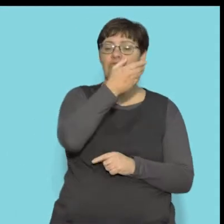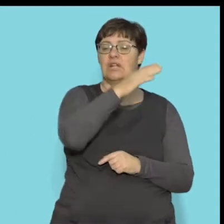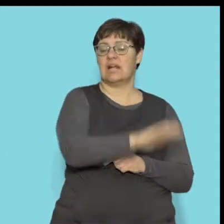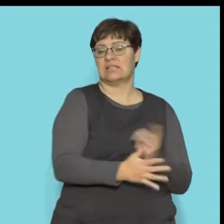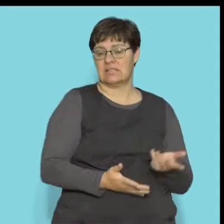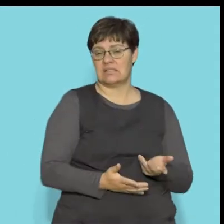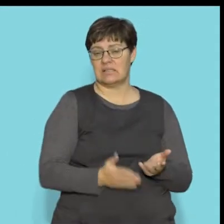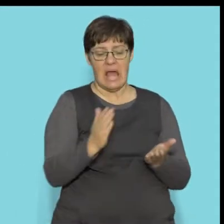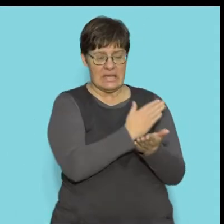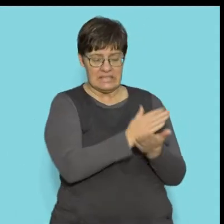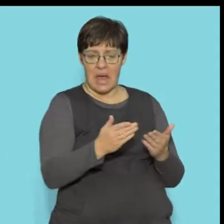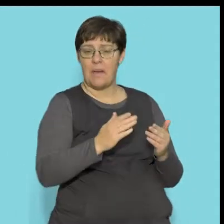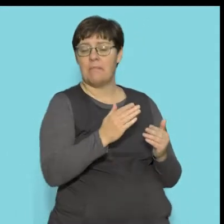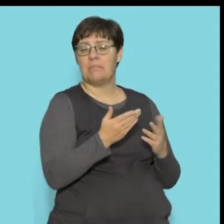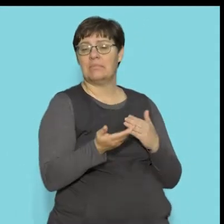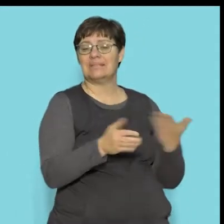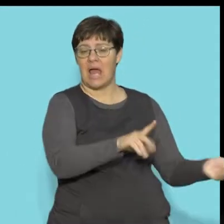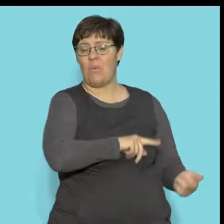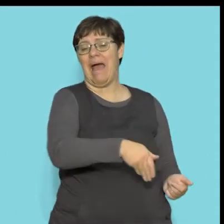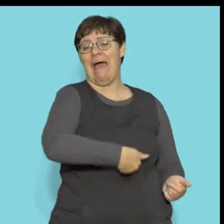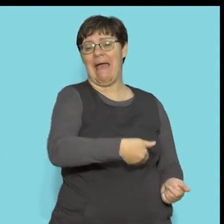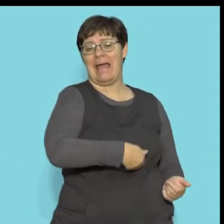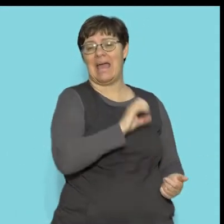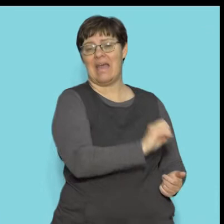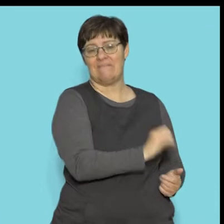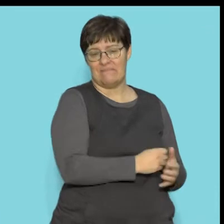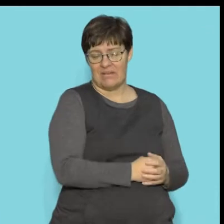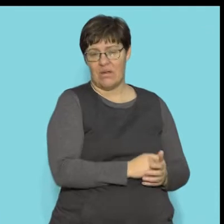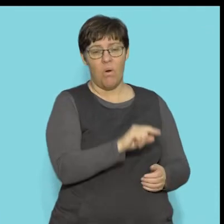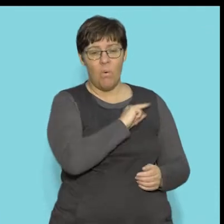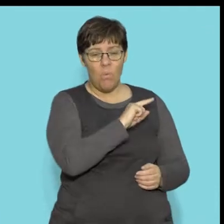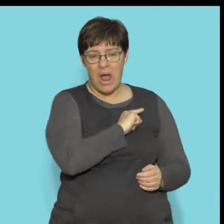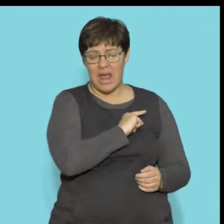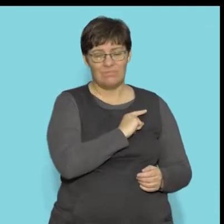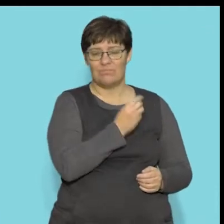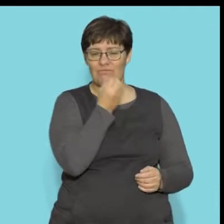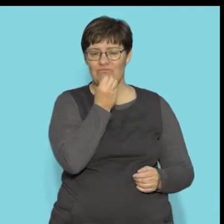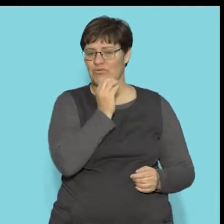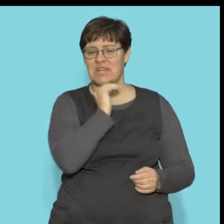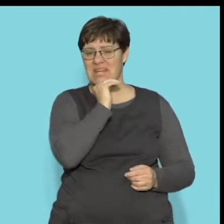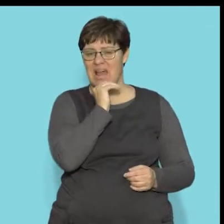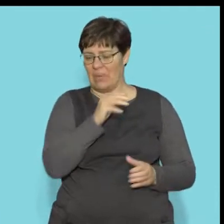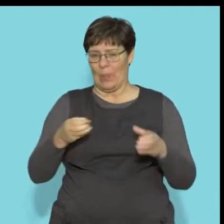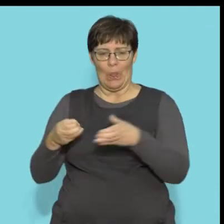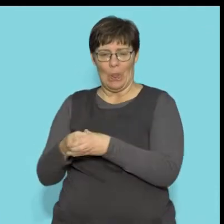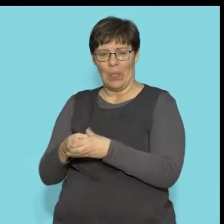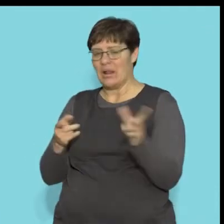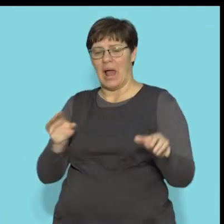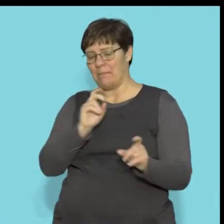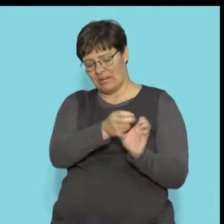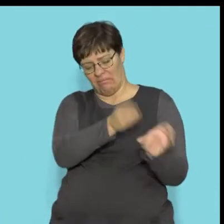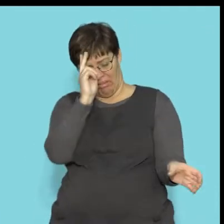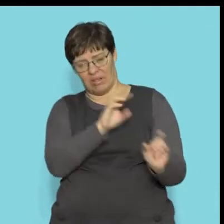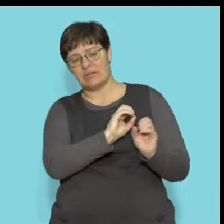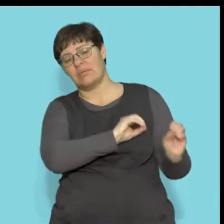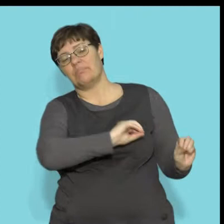and some will also die then of starvation, or they might actually emigrate and say there's not enough food, so